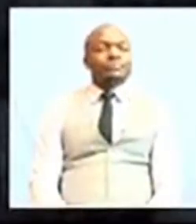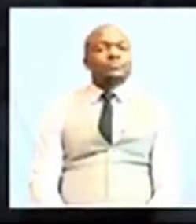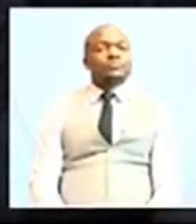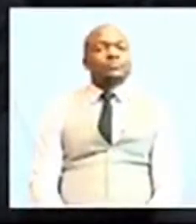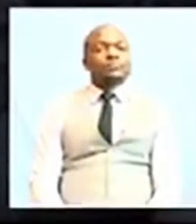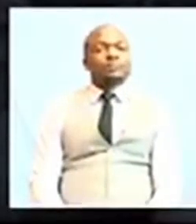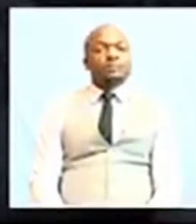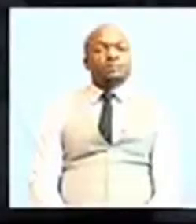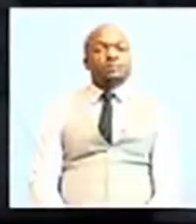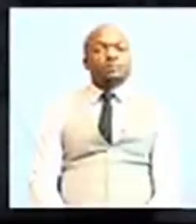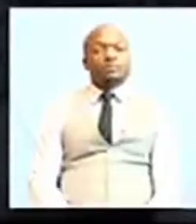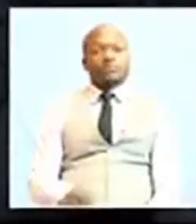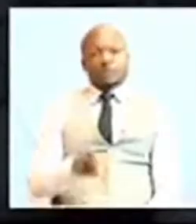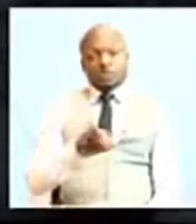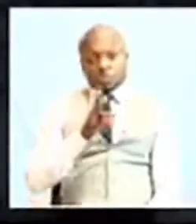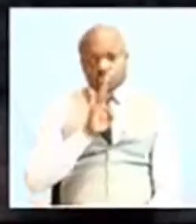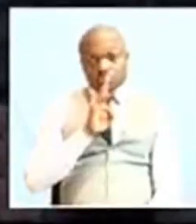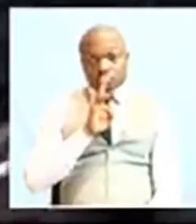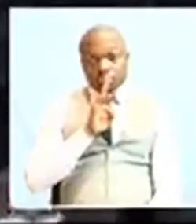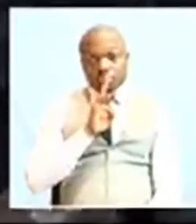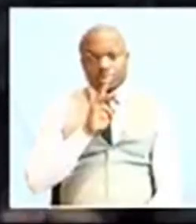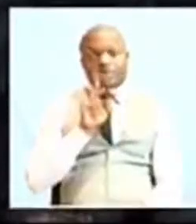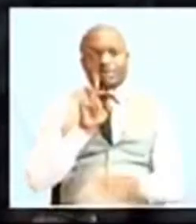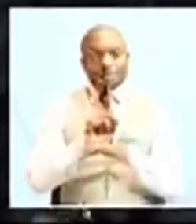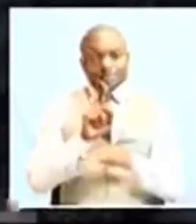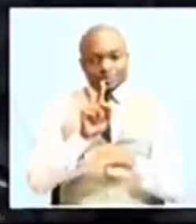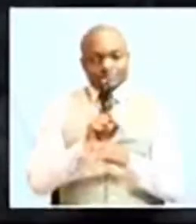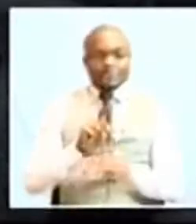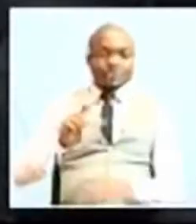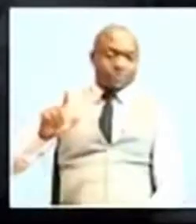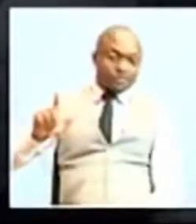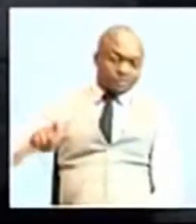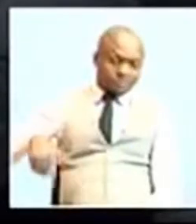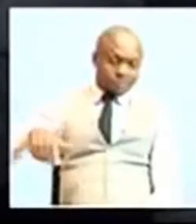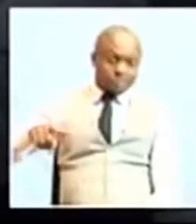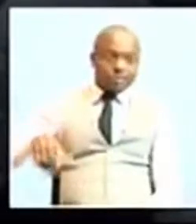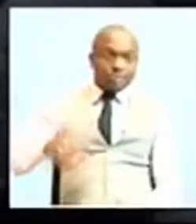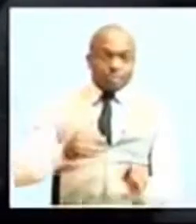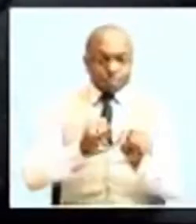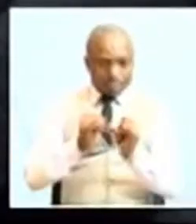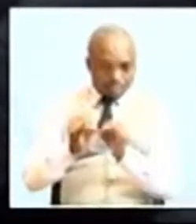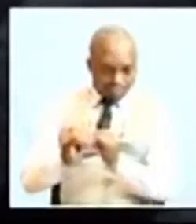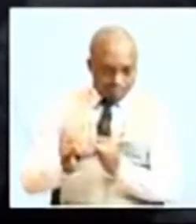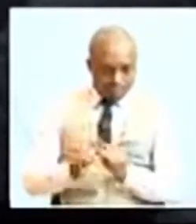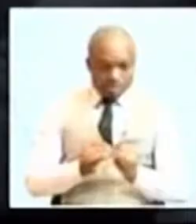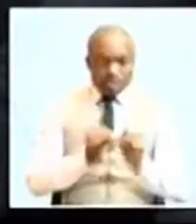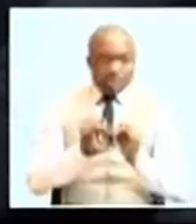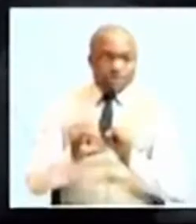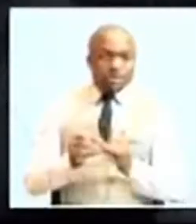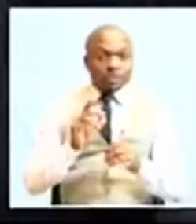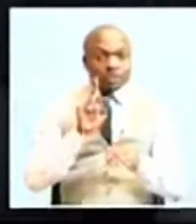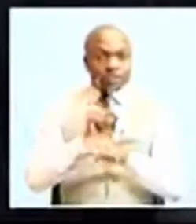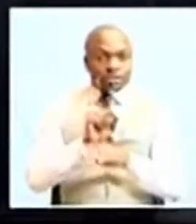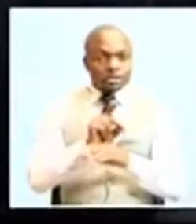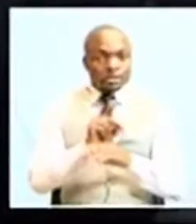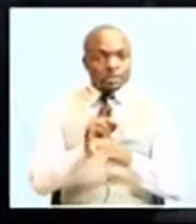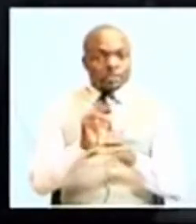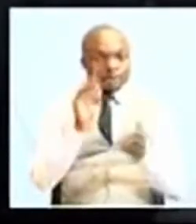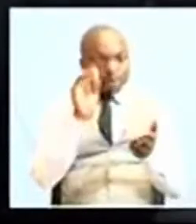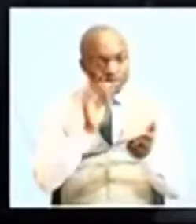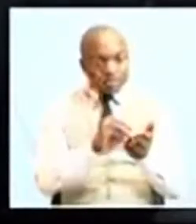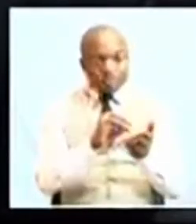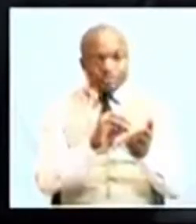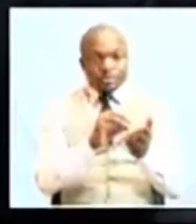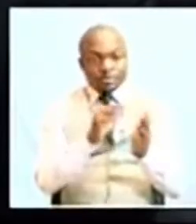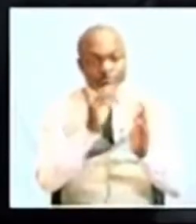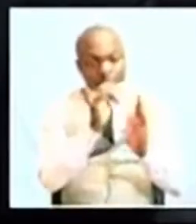they're all water-related projects that were delayed for implementation, and the projects are listed on page 2.